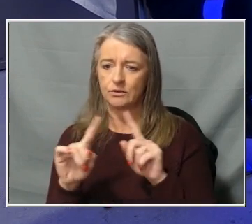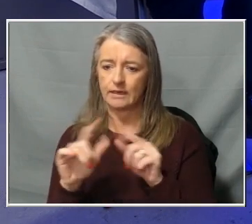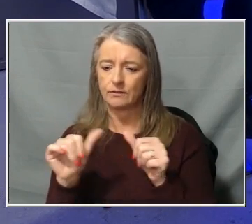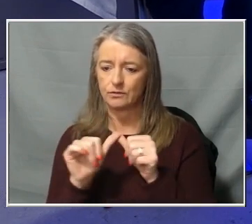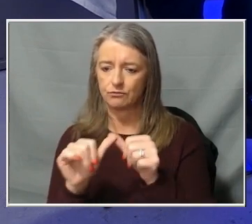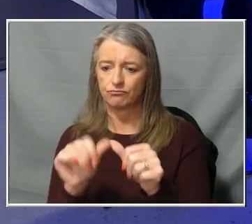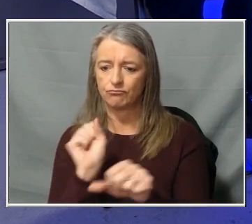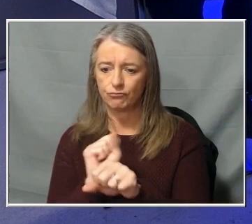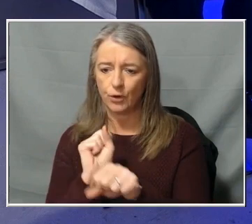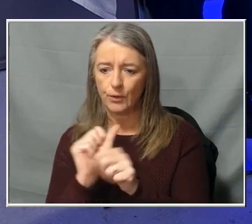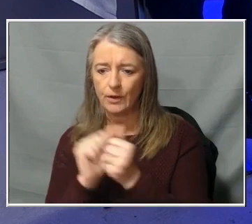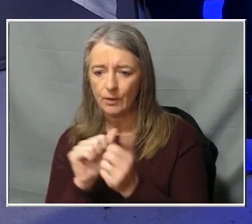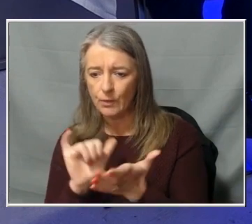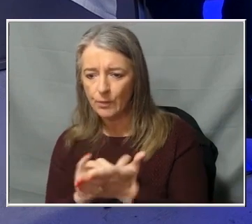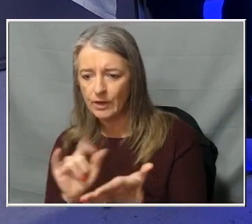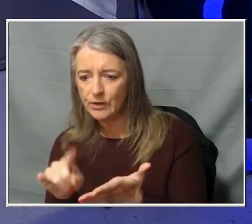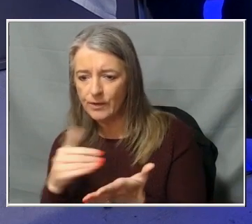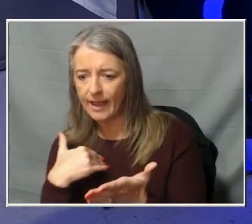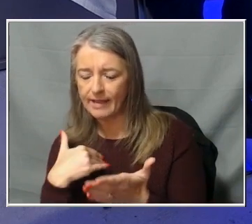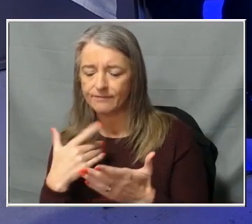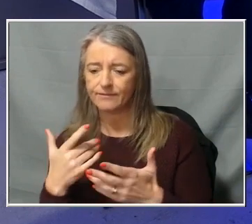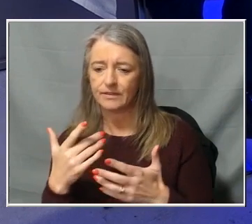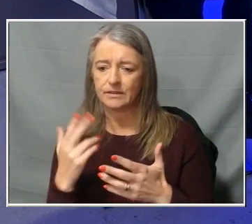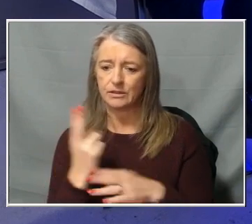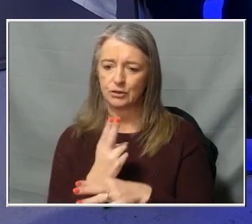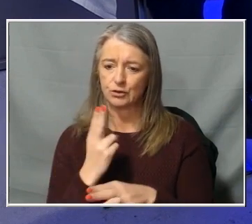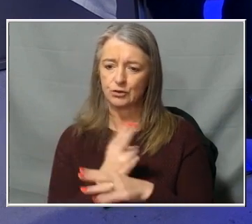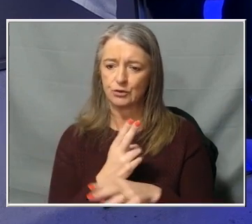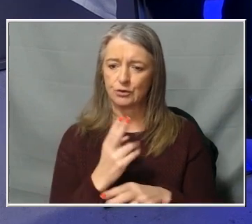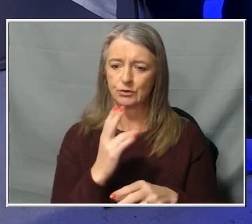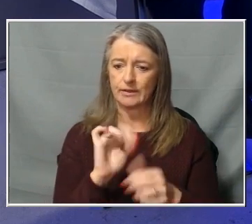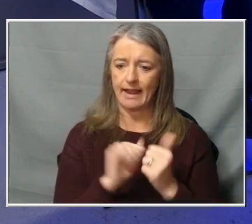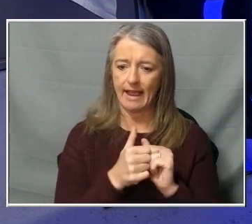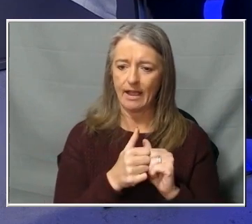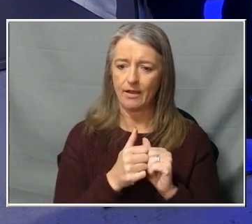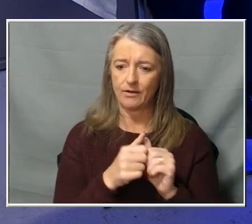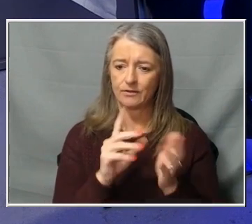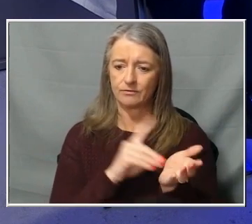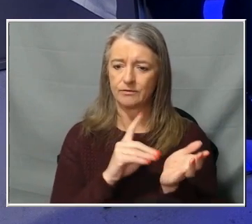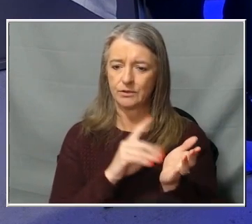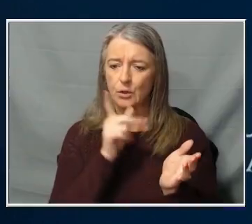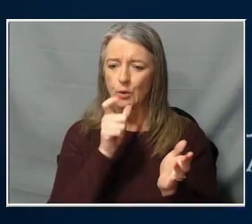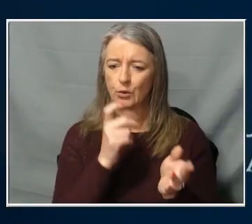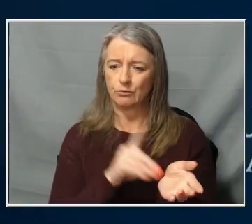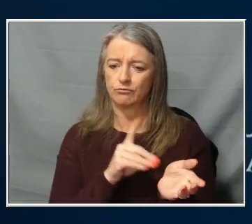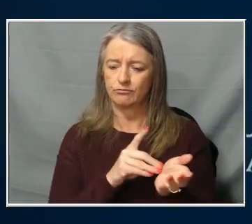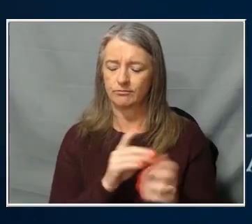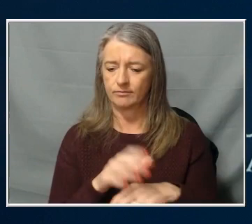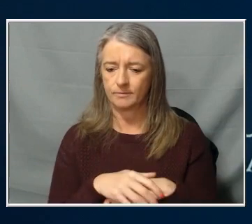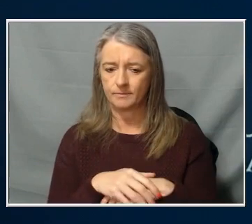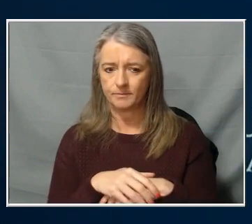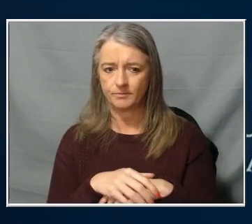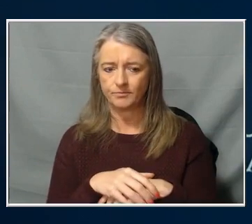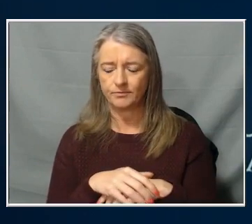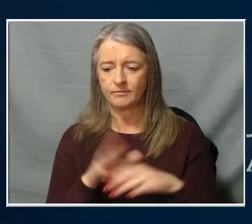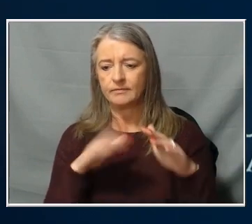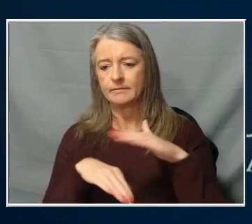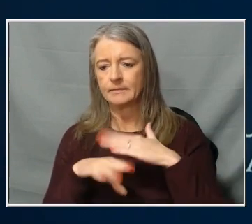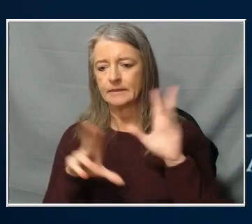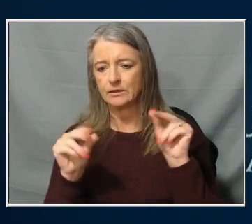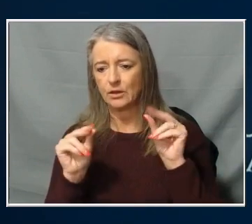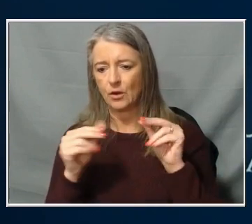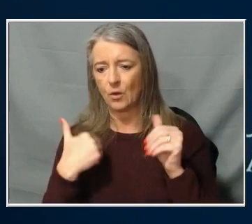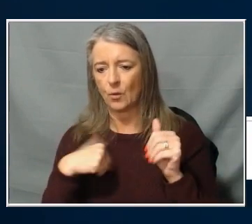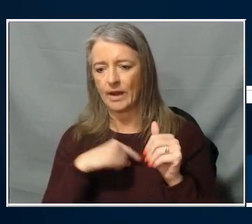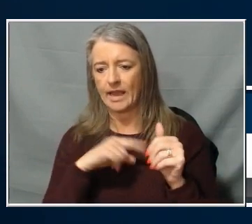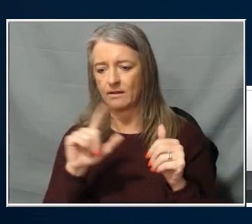have? And you mentioned it's the user on the other end. Right. Basically, no. We have the instruments that we